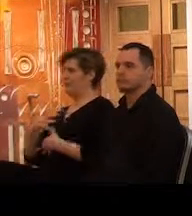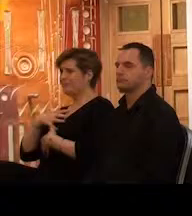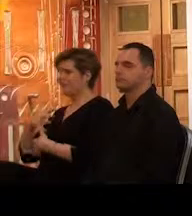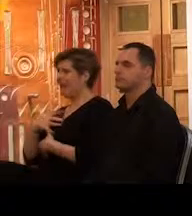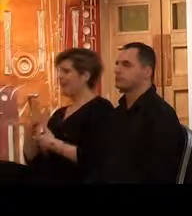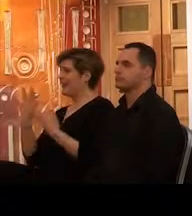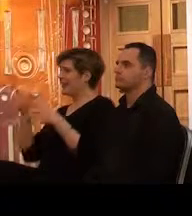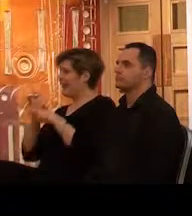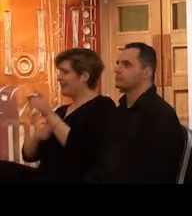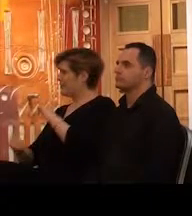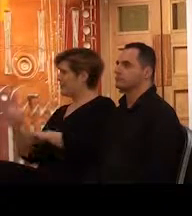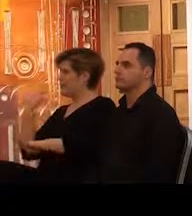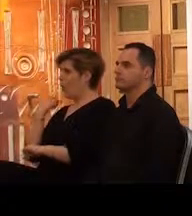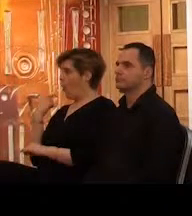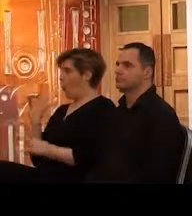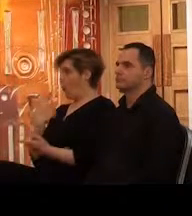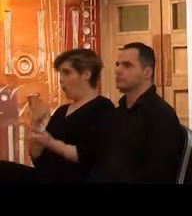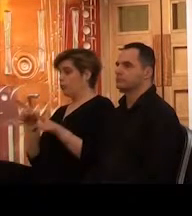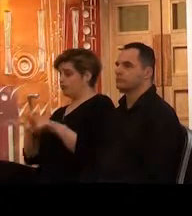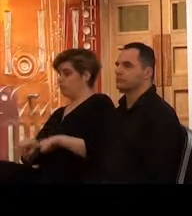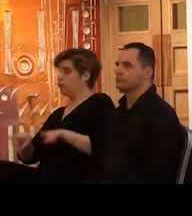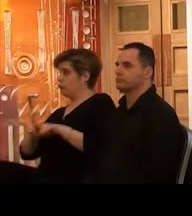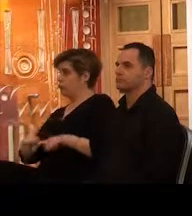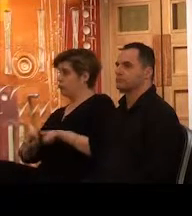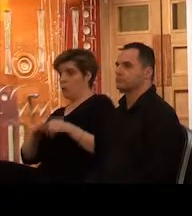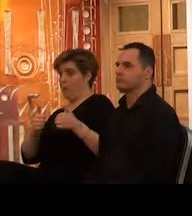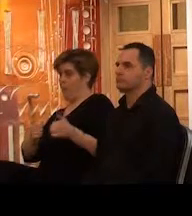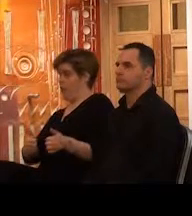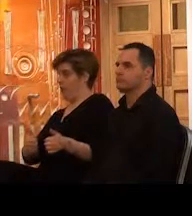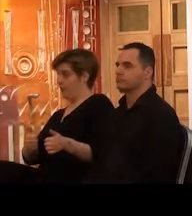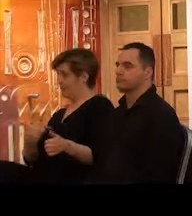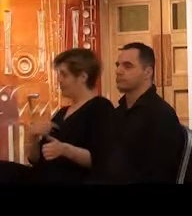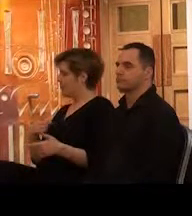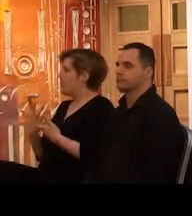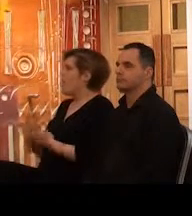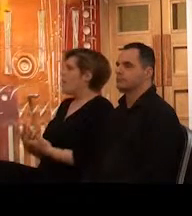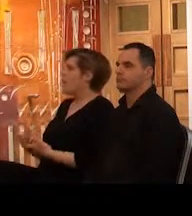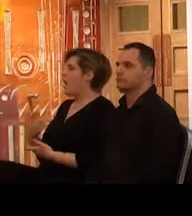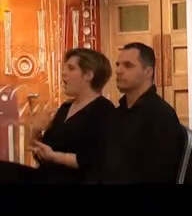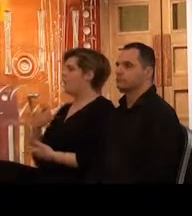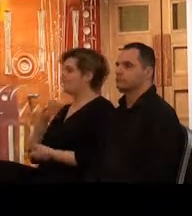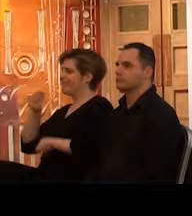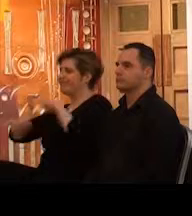that wouldn't have even been the case. So I want to tell you a story now about a little girl that